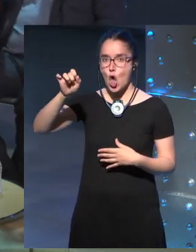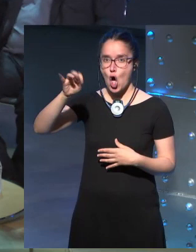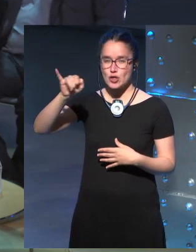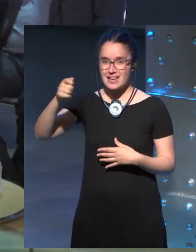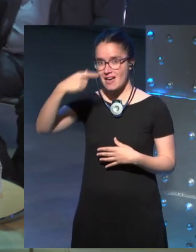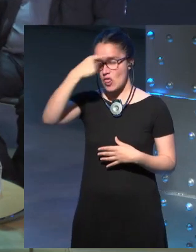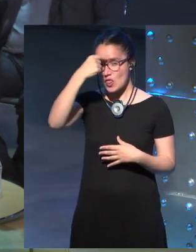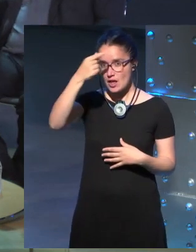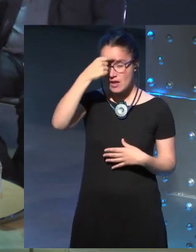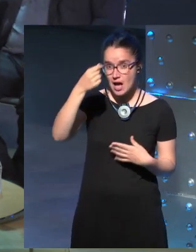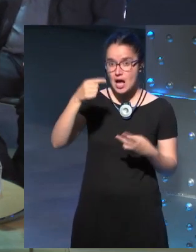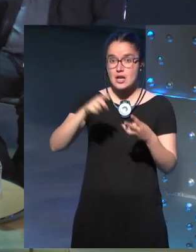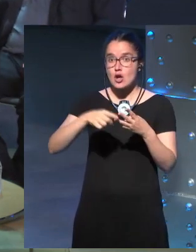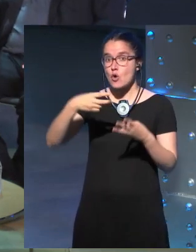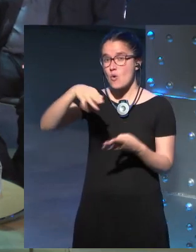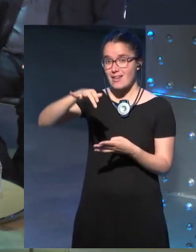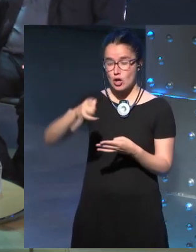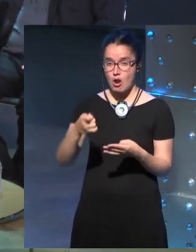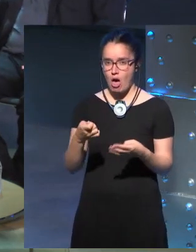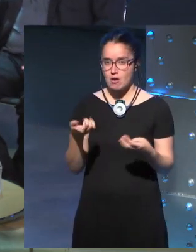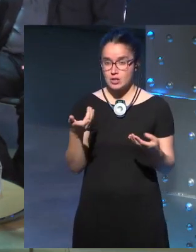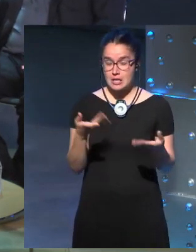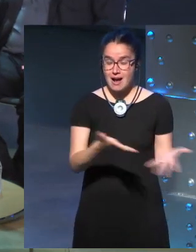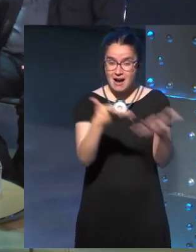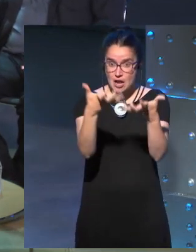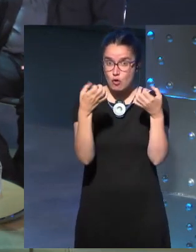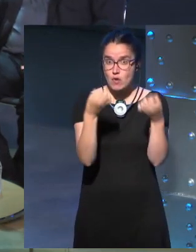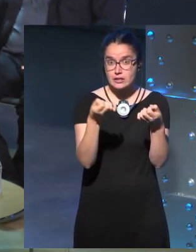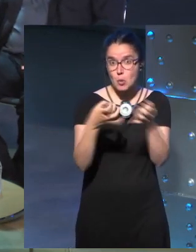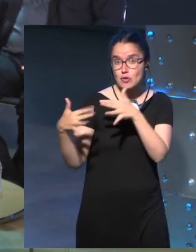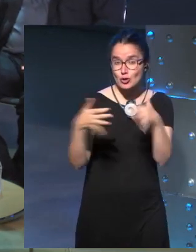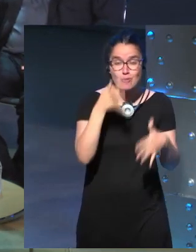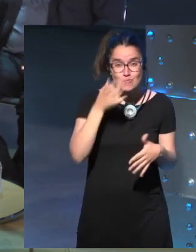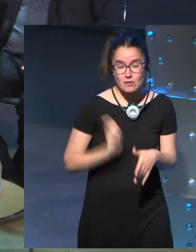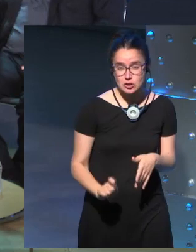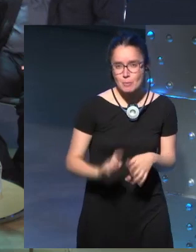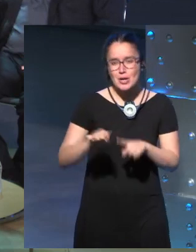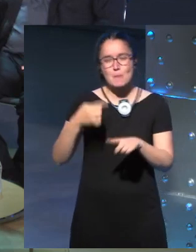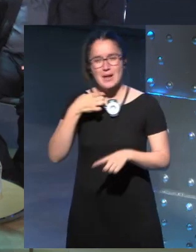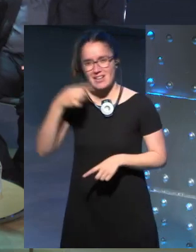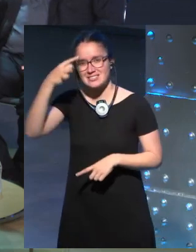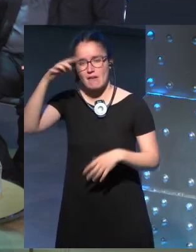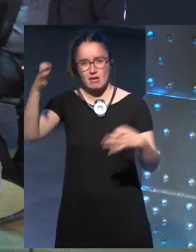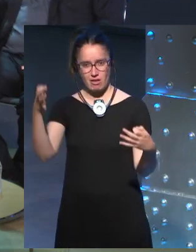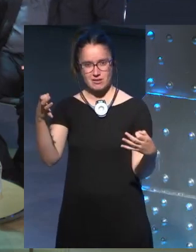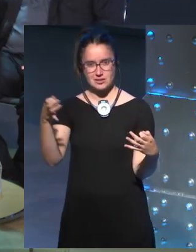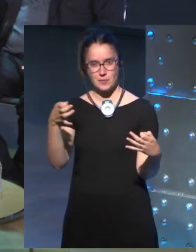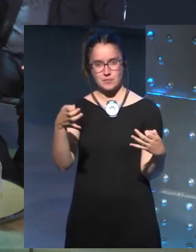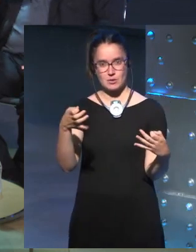Zidane, Guardiola are players that have lost and that have won a lot. But they know what defeat